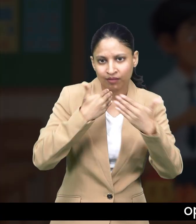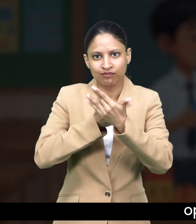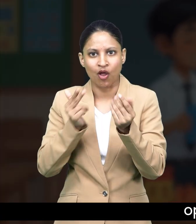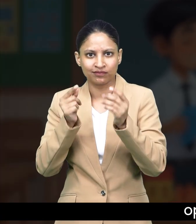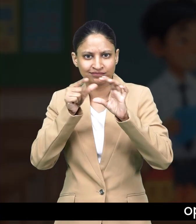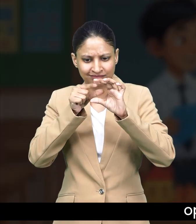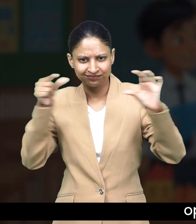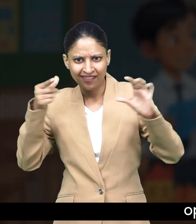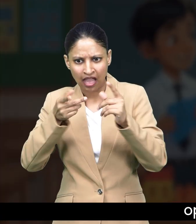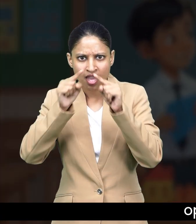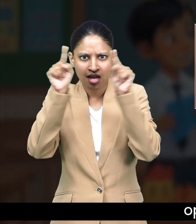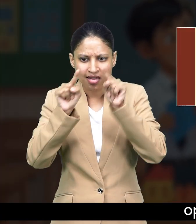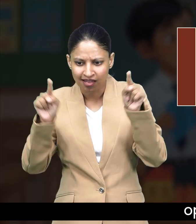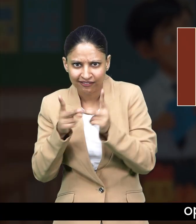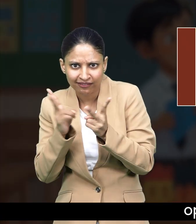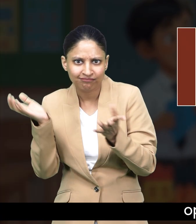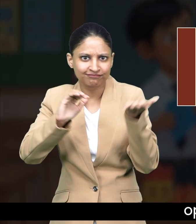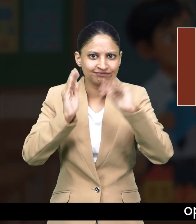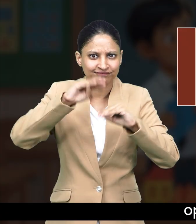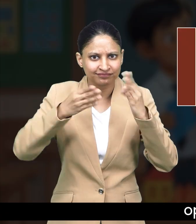opened a box to see its net,